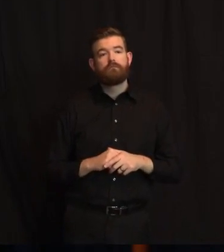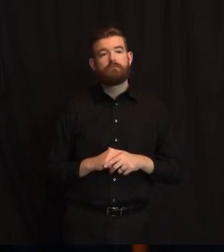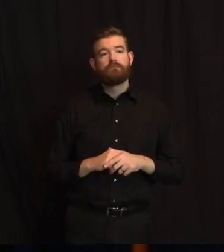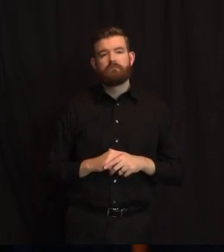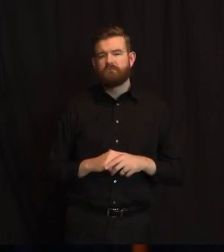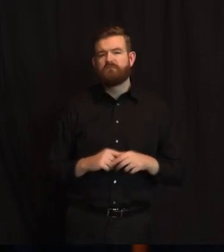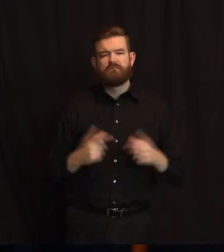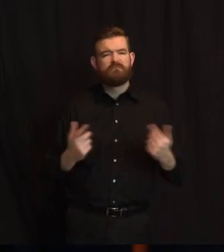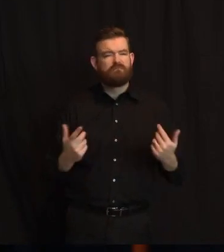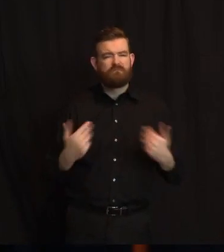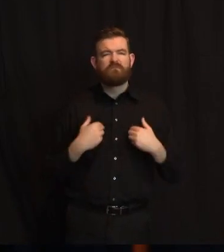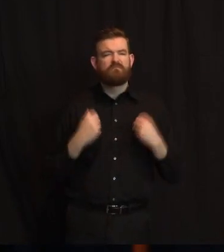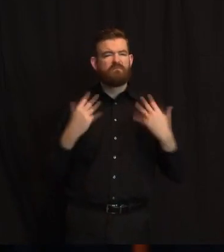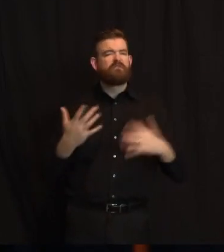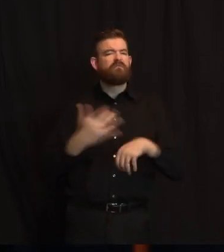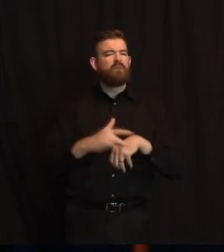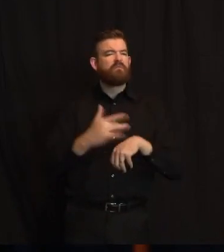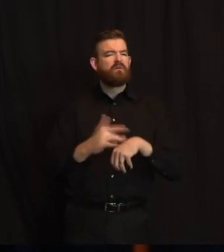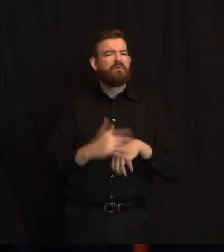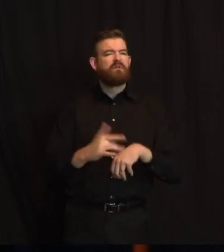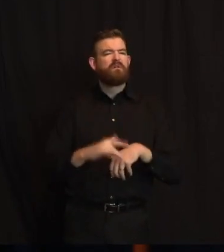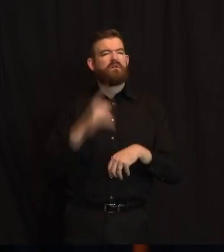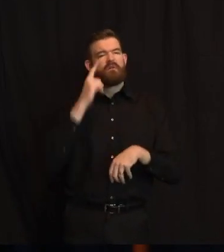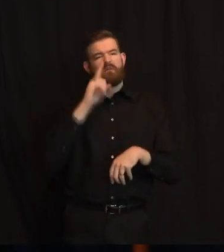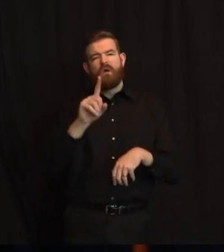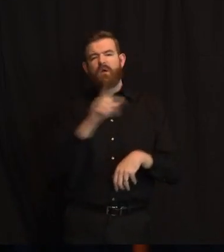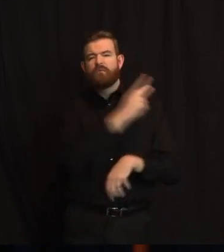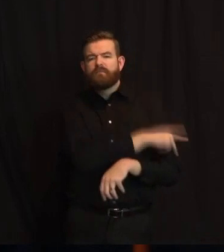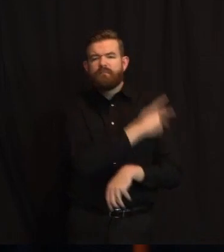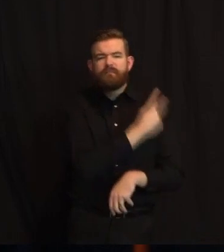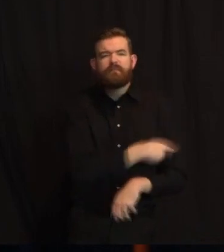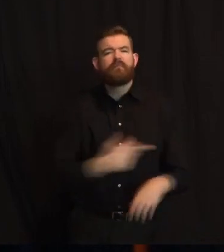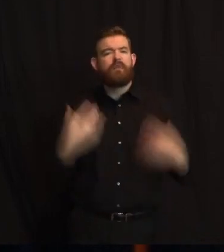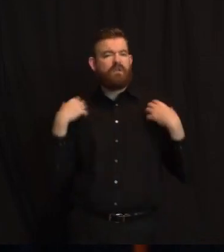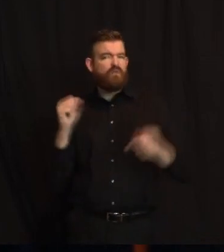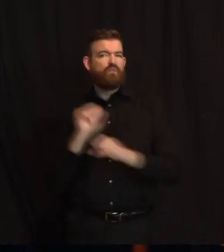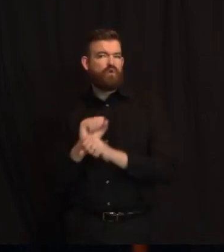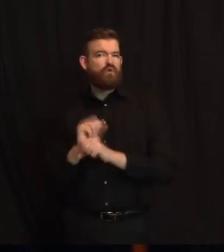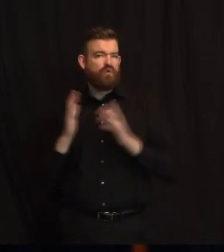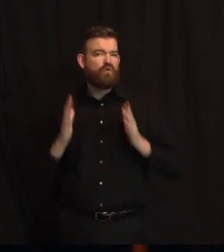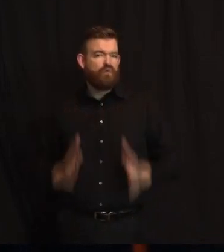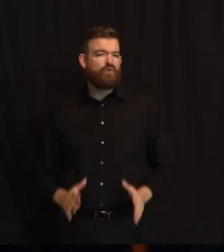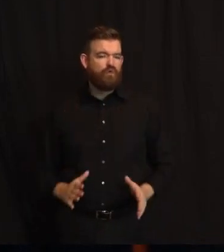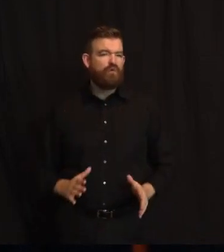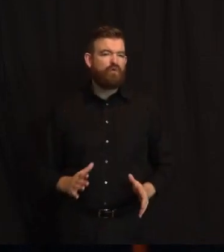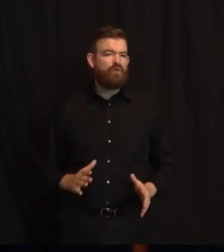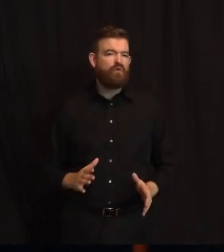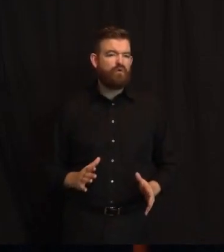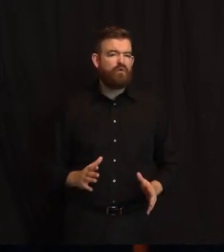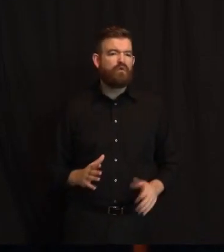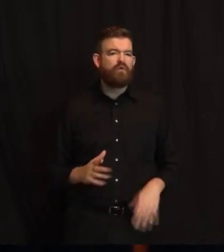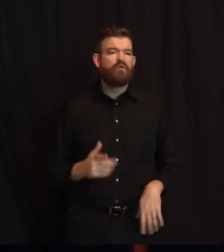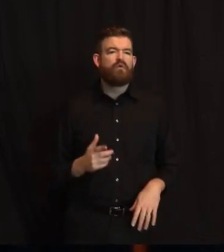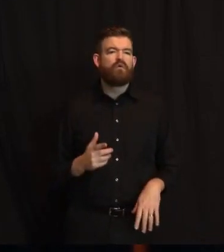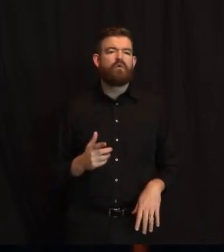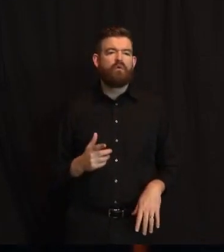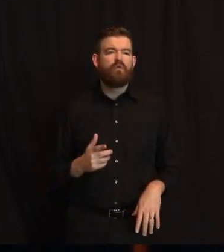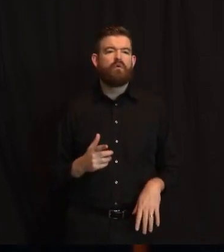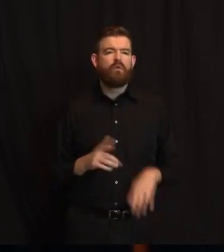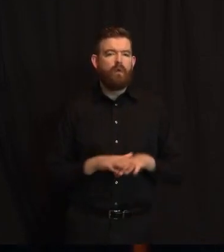patients, but also for our healthcare workers. And slowly they're coming into those spaces. Judy, how about peak?